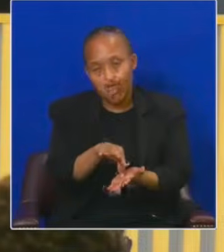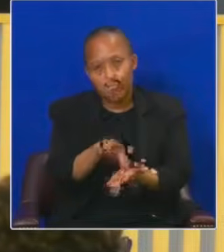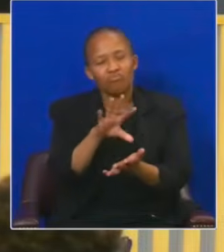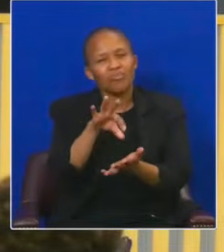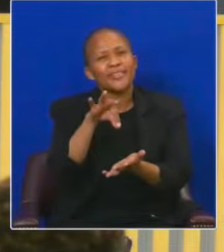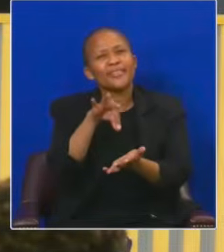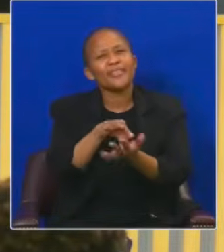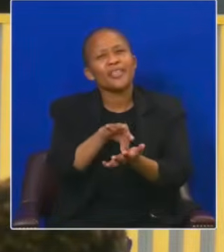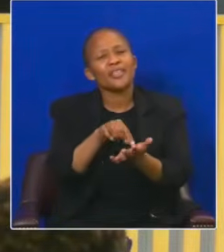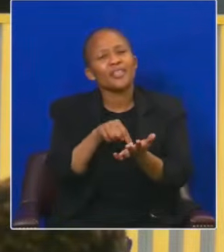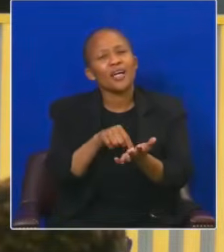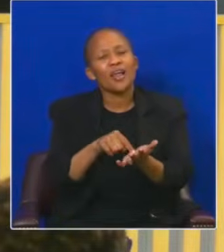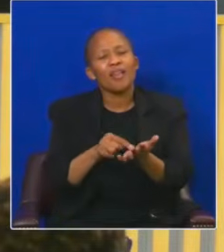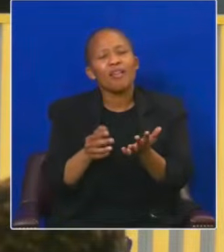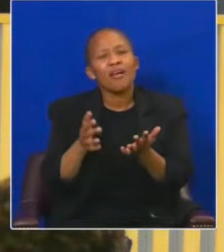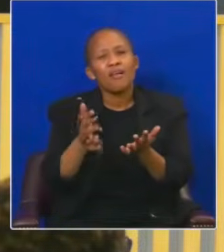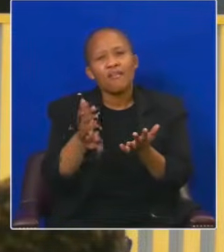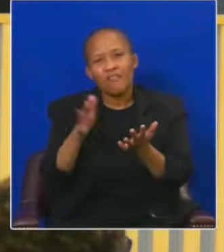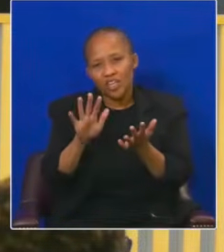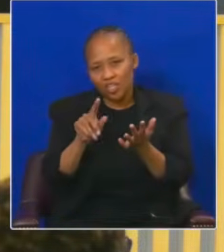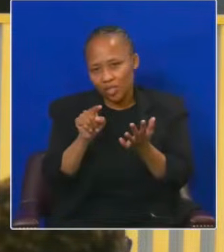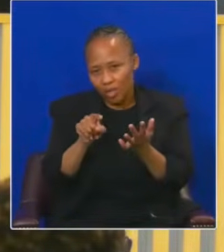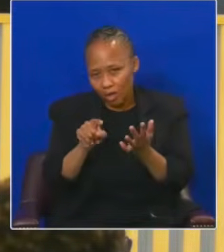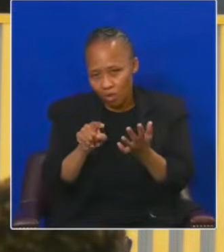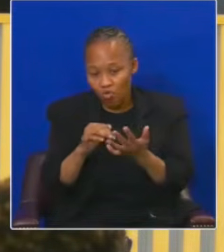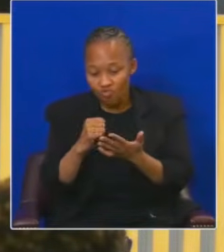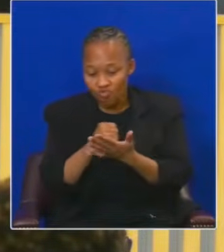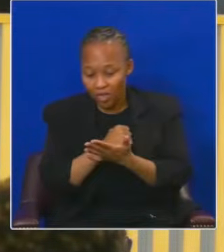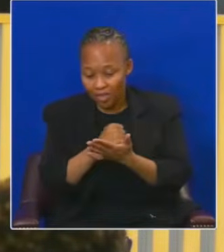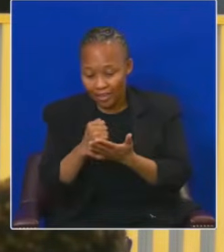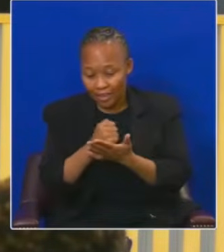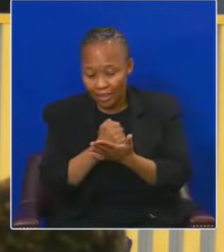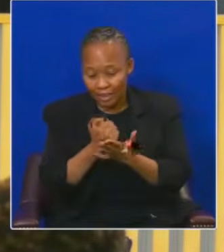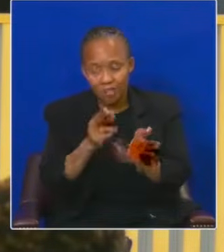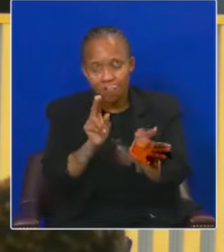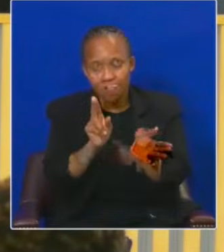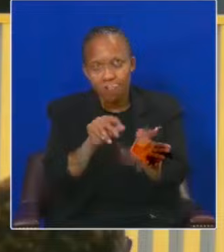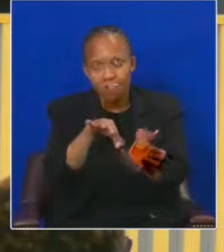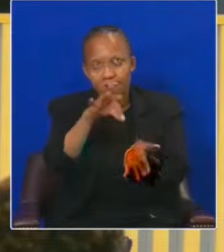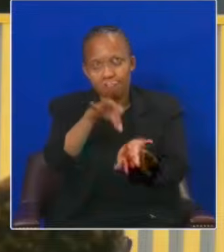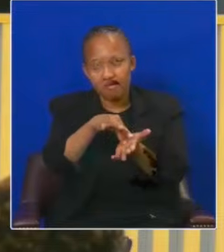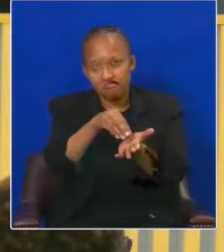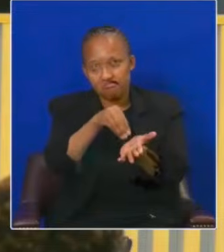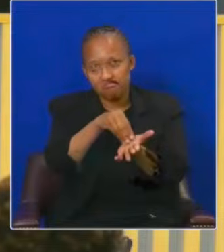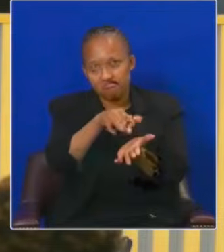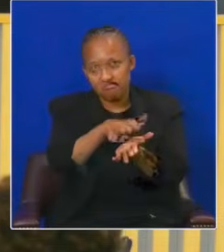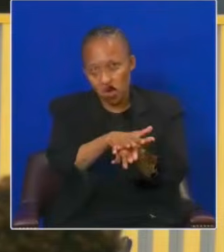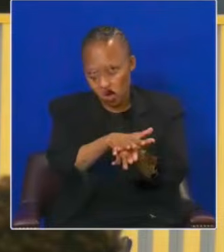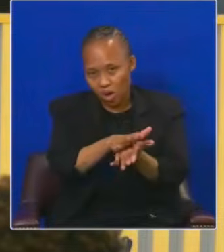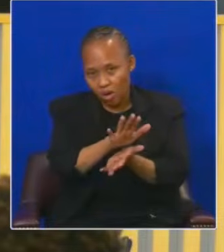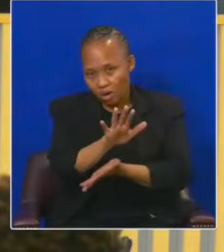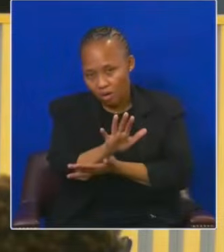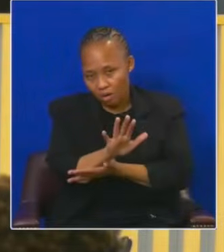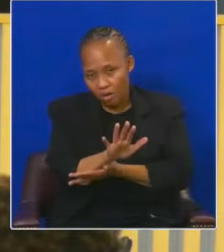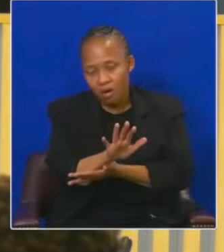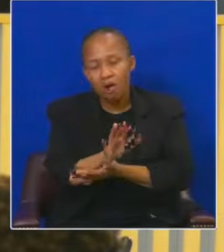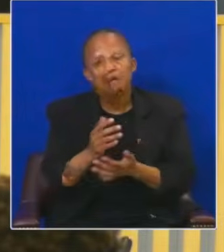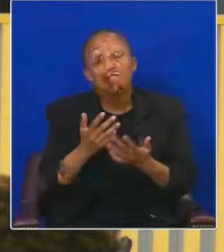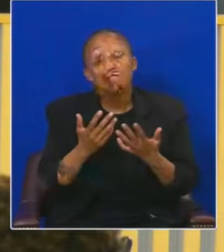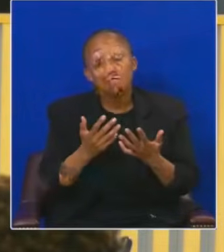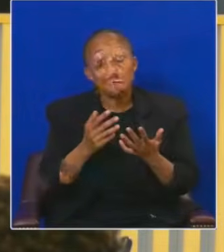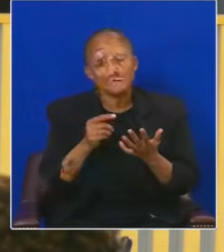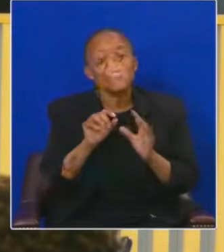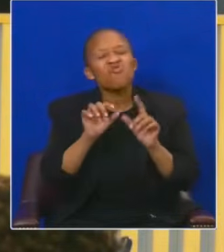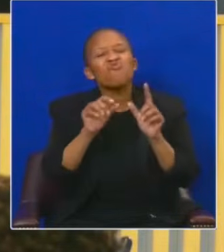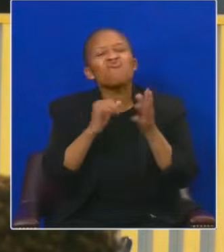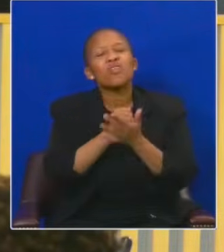to one of the registers, that of for the permits, were for